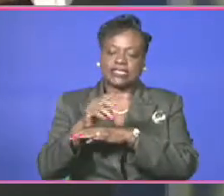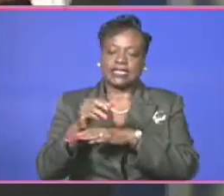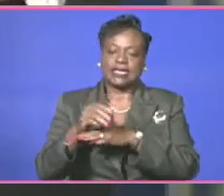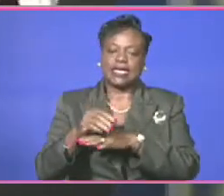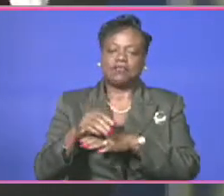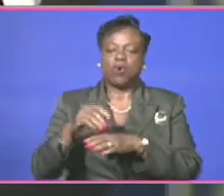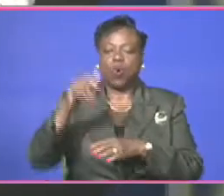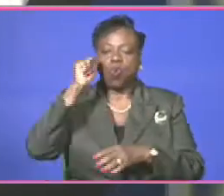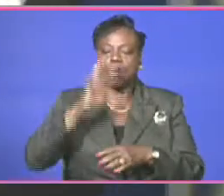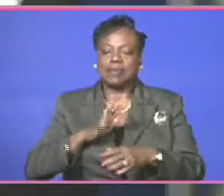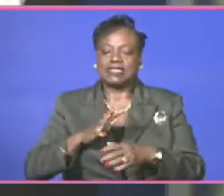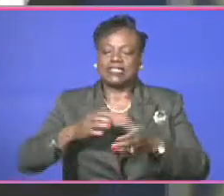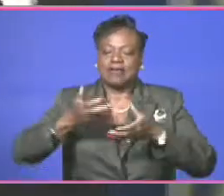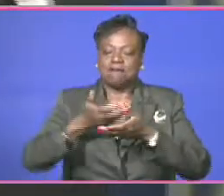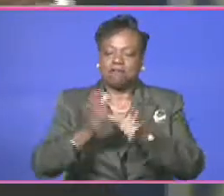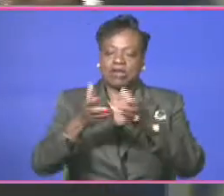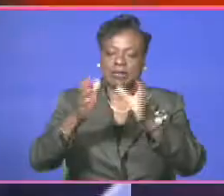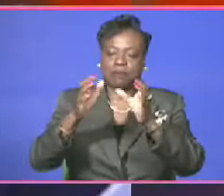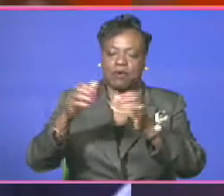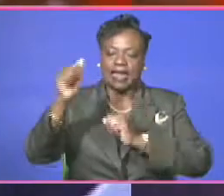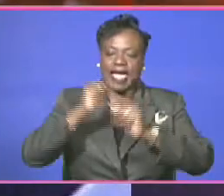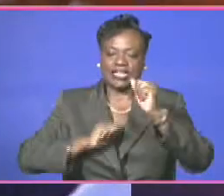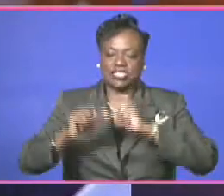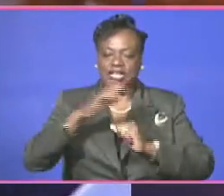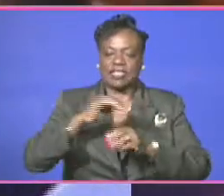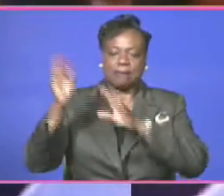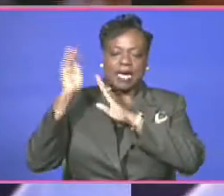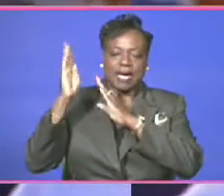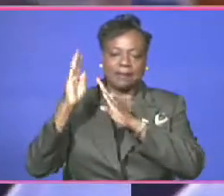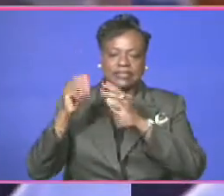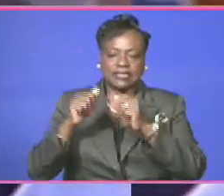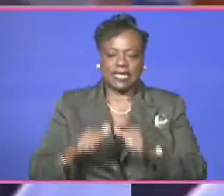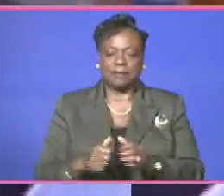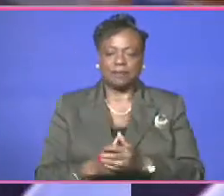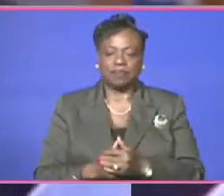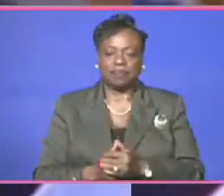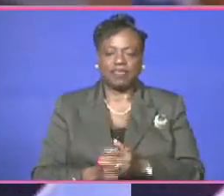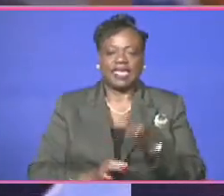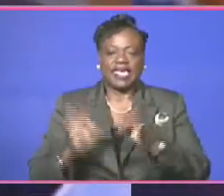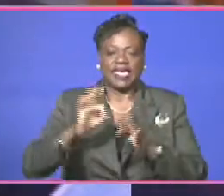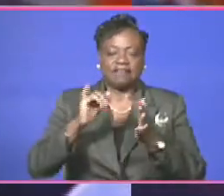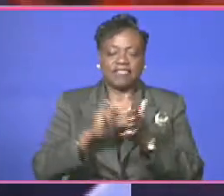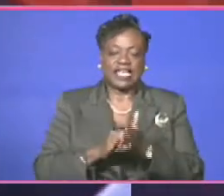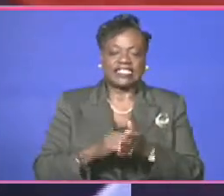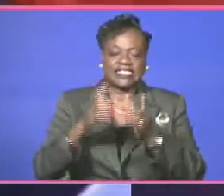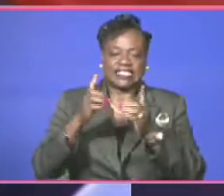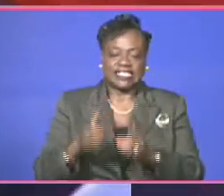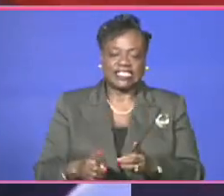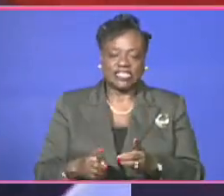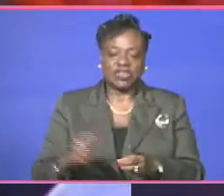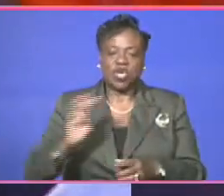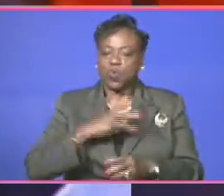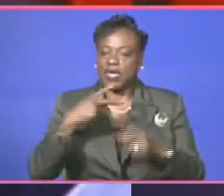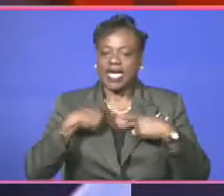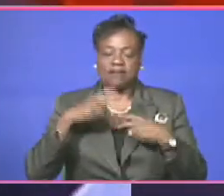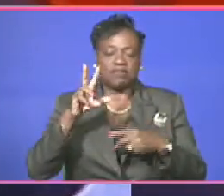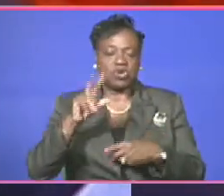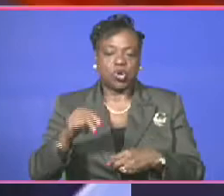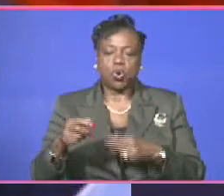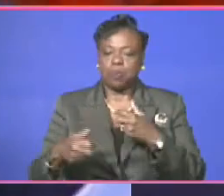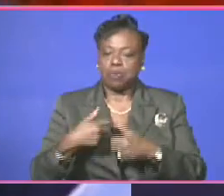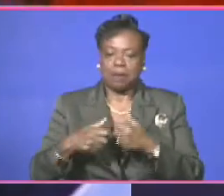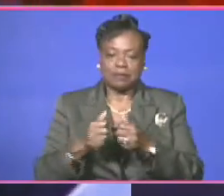at the Bahamas Games. If that is their decision, we have no problems with that. We can step aside. We have no problems